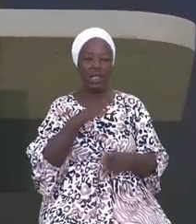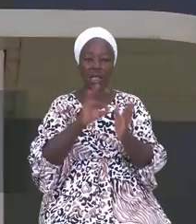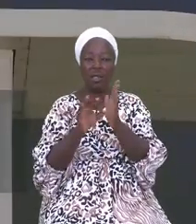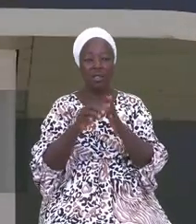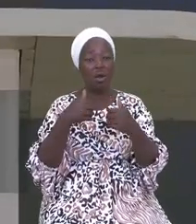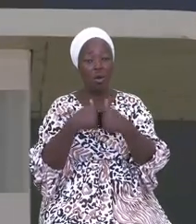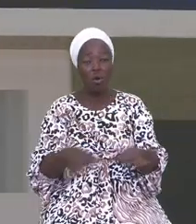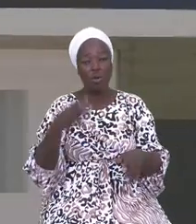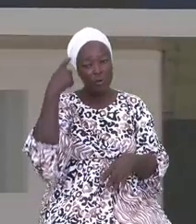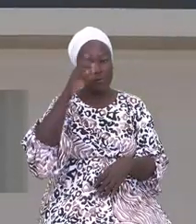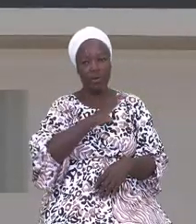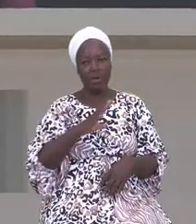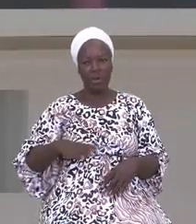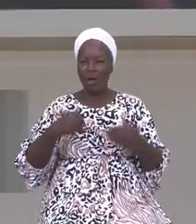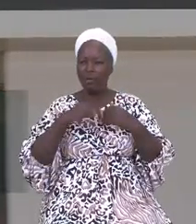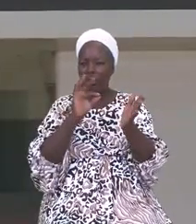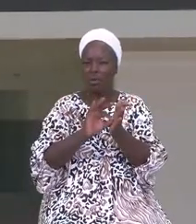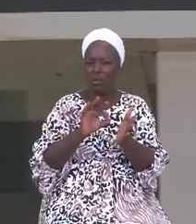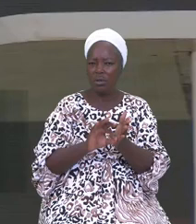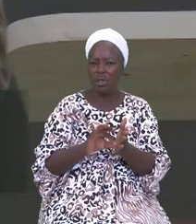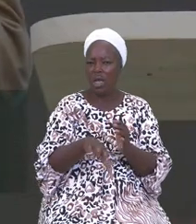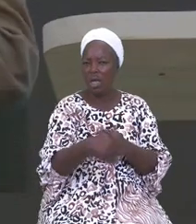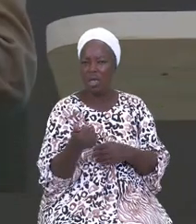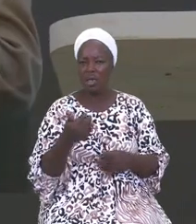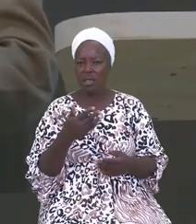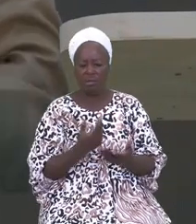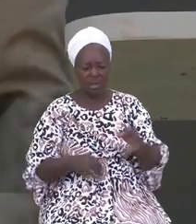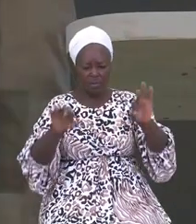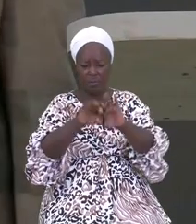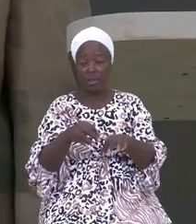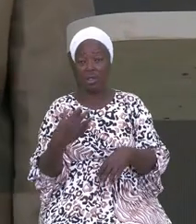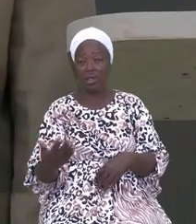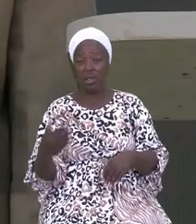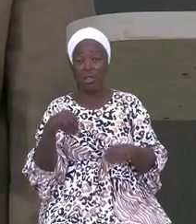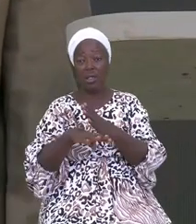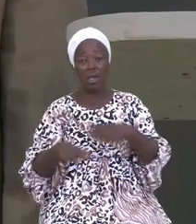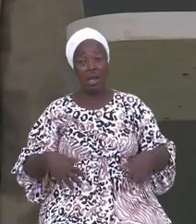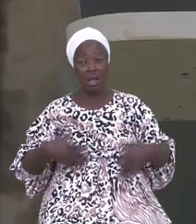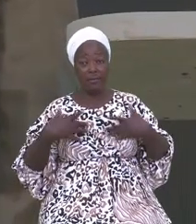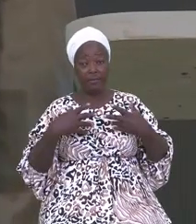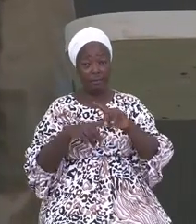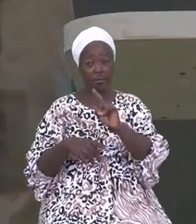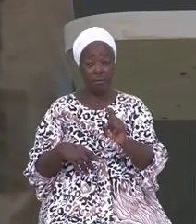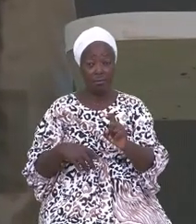you counted any significant thing in life? Position,